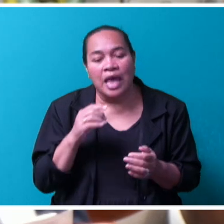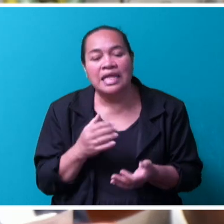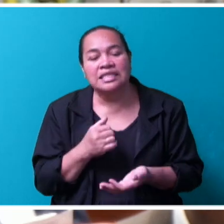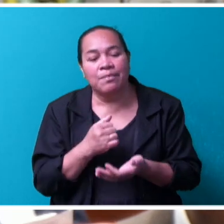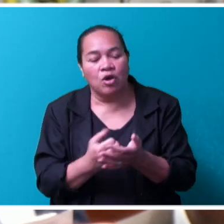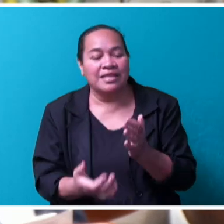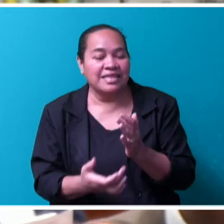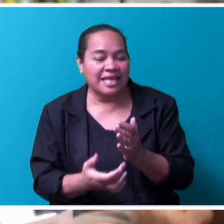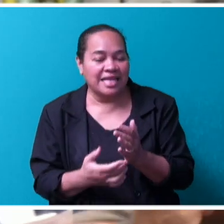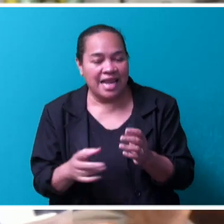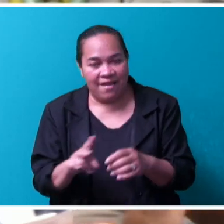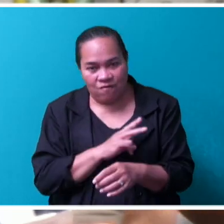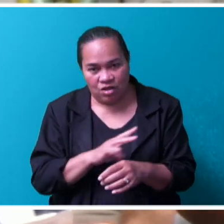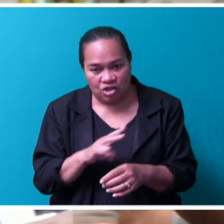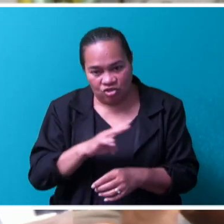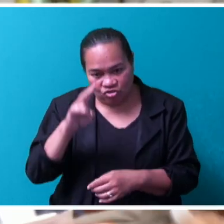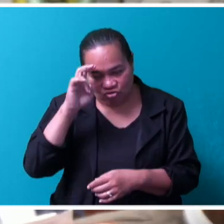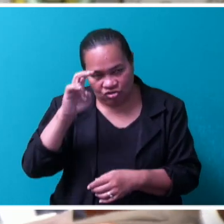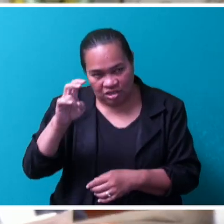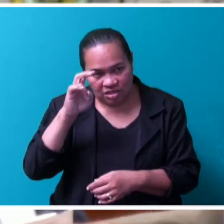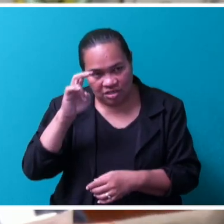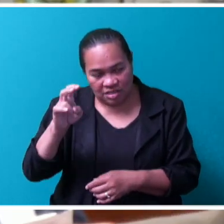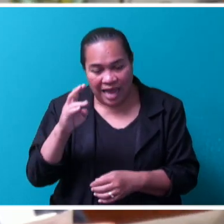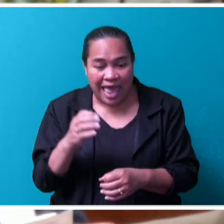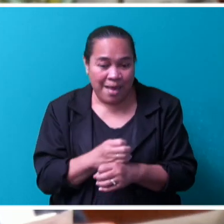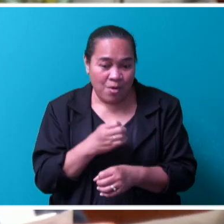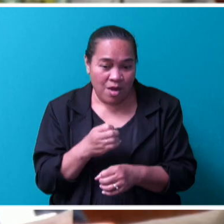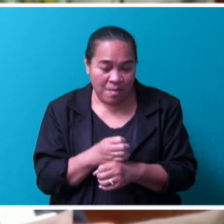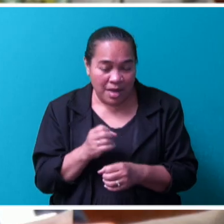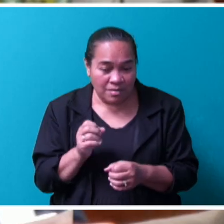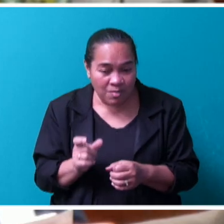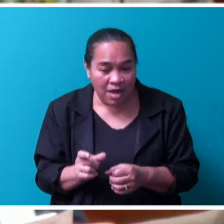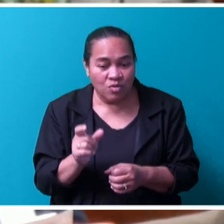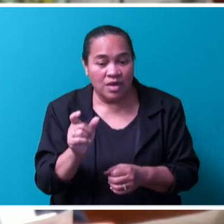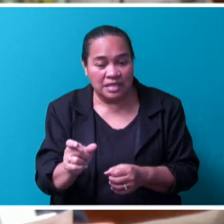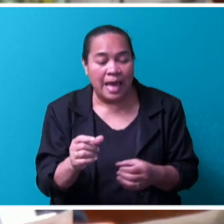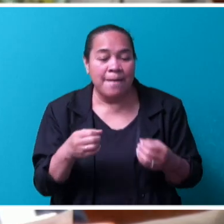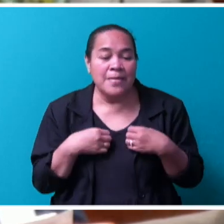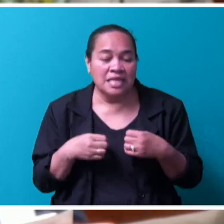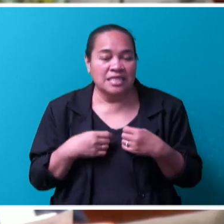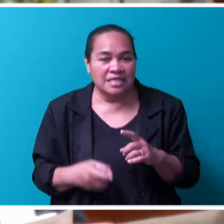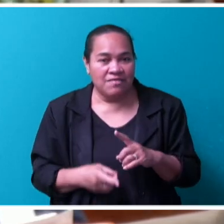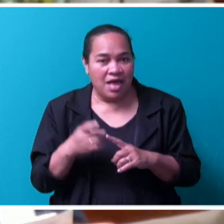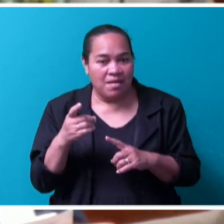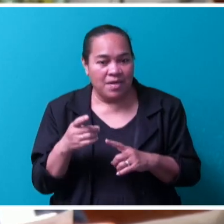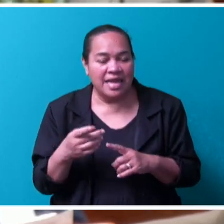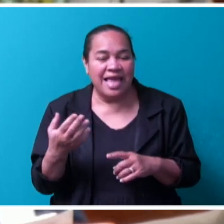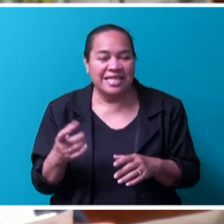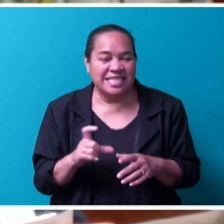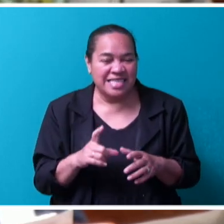vocational training, apprenticeship, employment pathways, business development, and